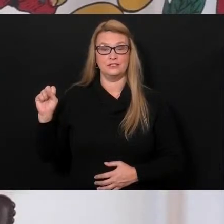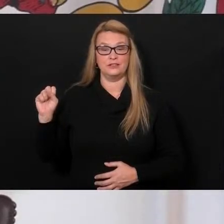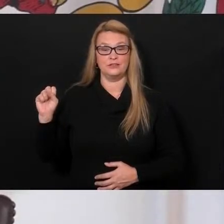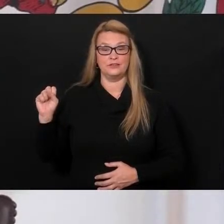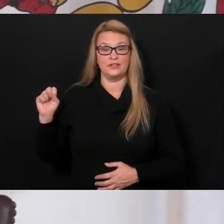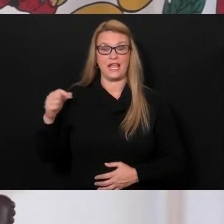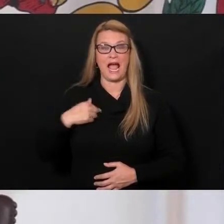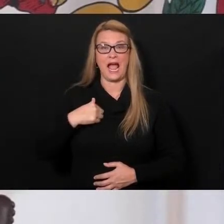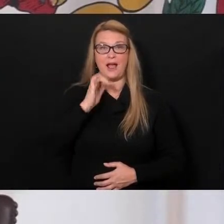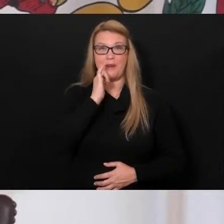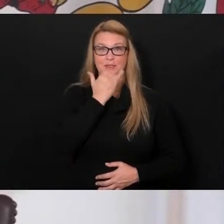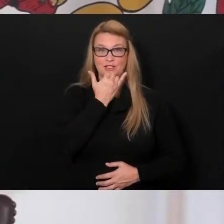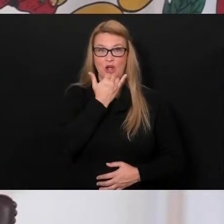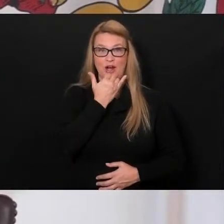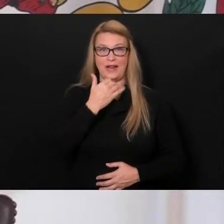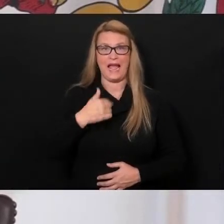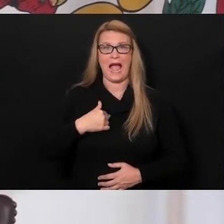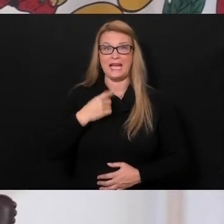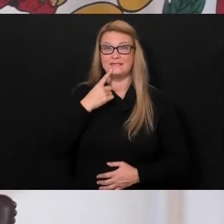I'm saying 800.